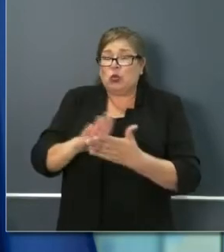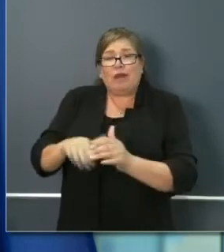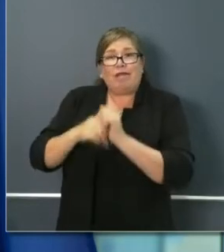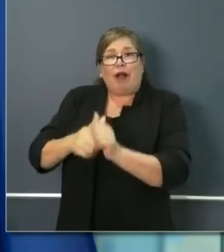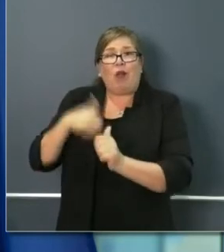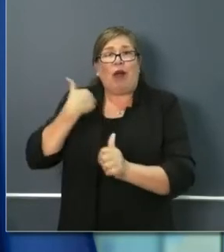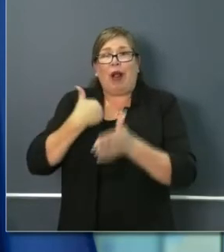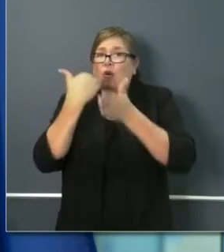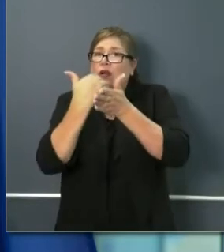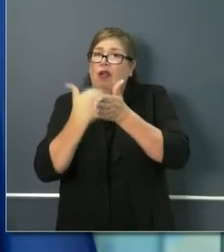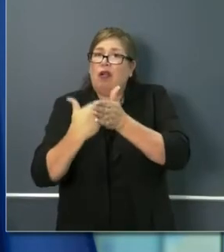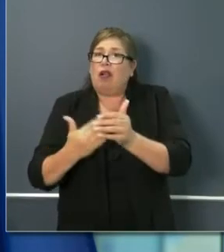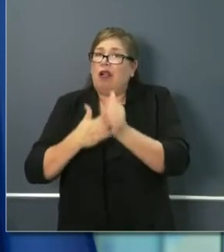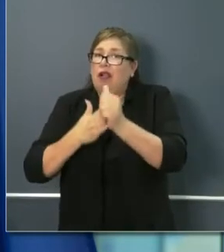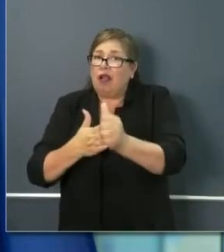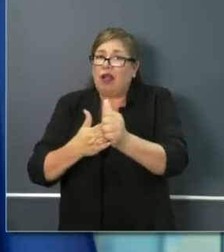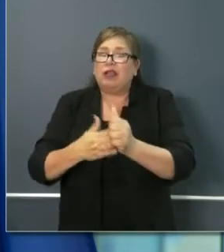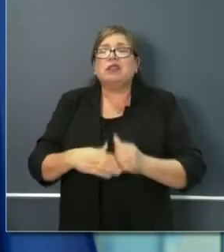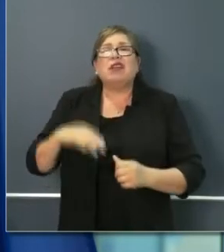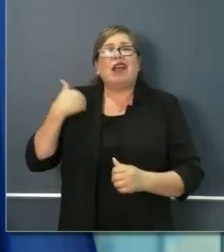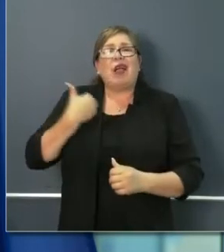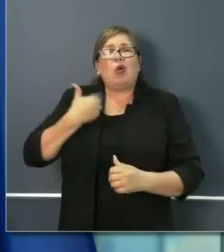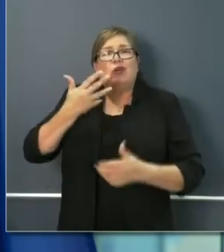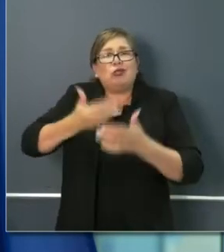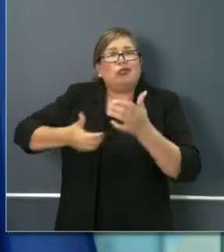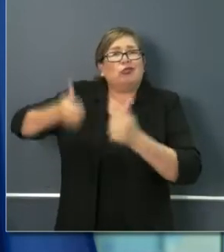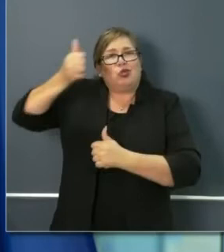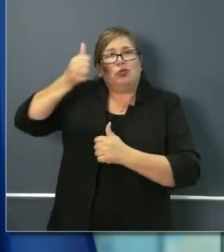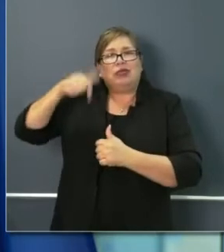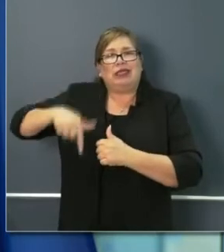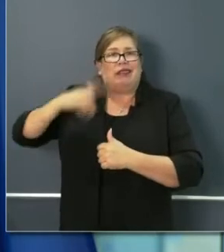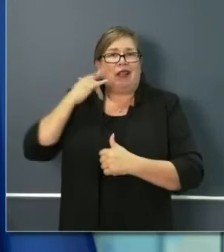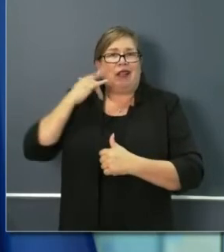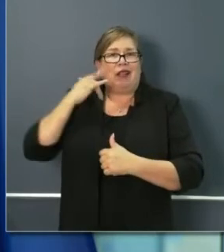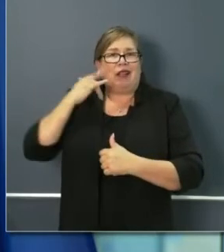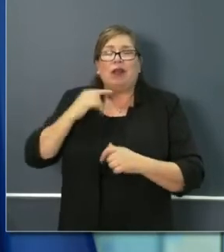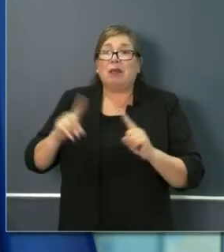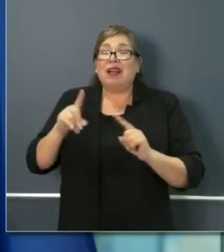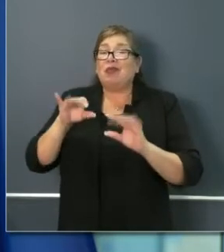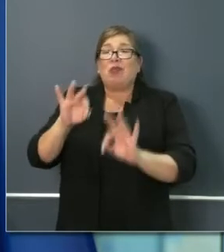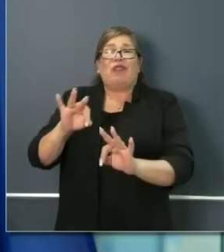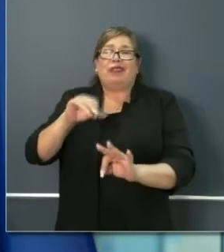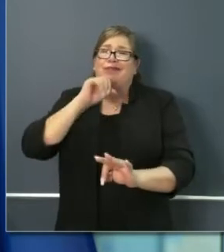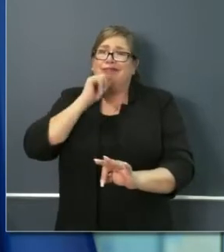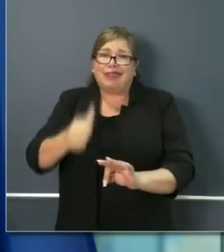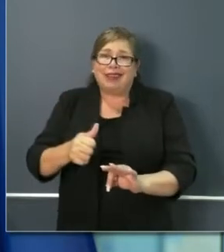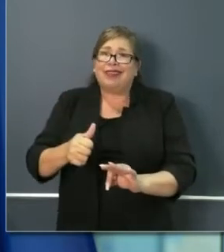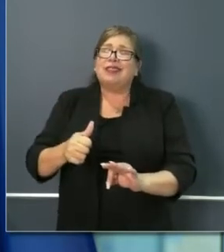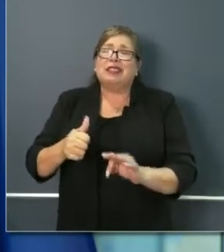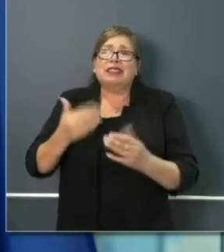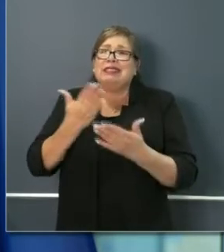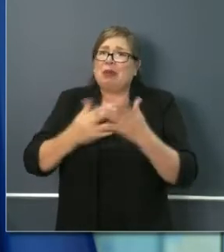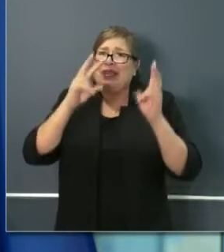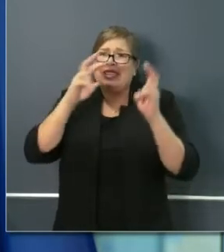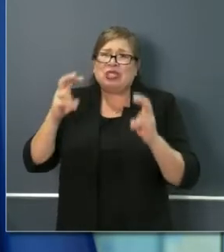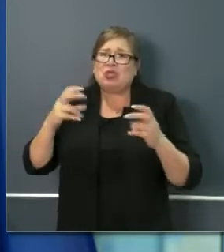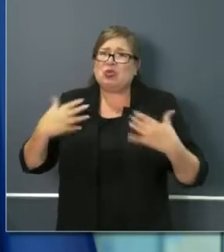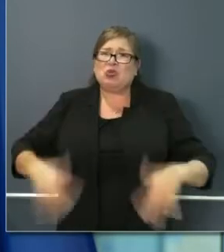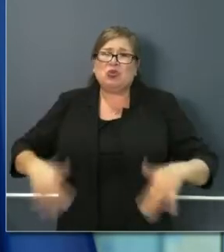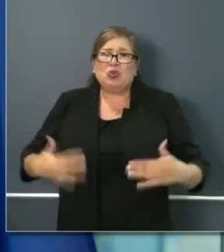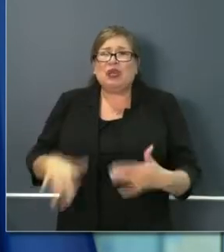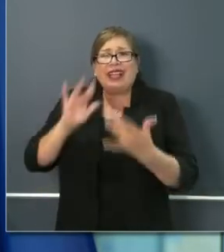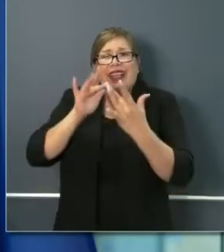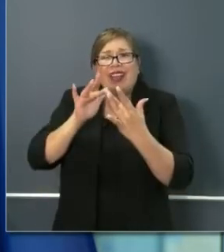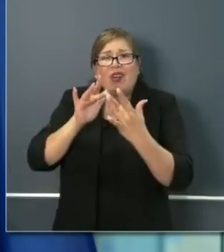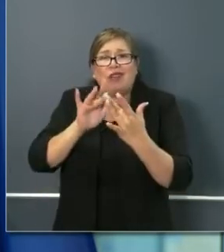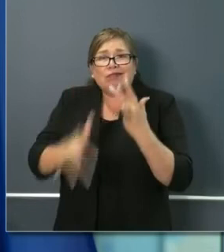good work of the superintendent and Linda Darling-Hammond. But we have more work, internet connection, rural issues, and